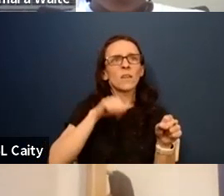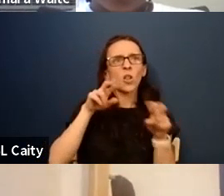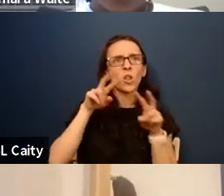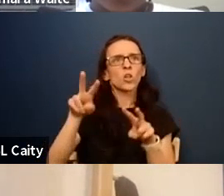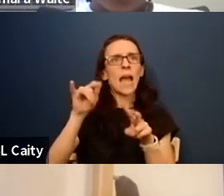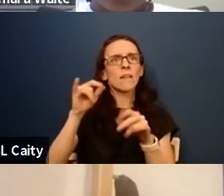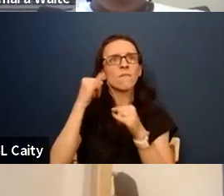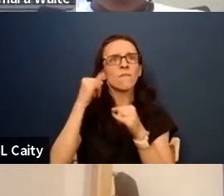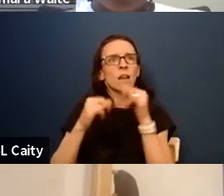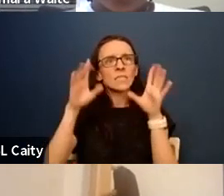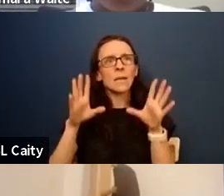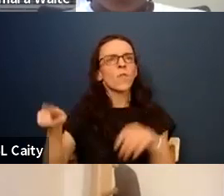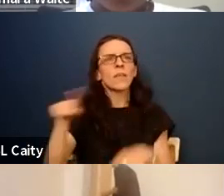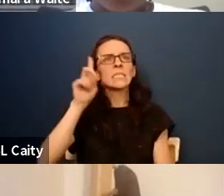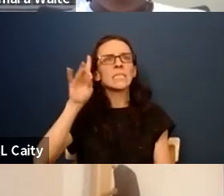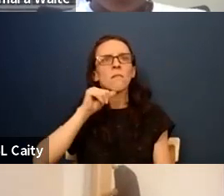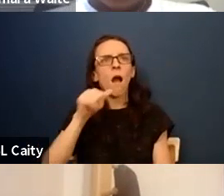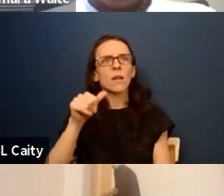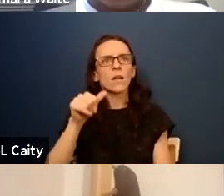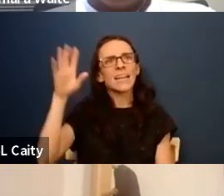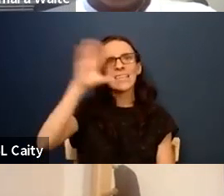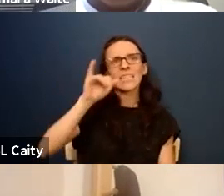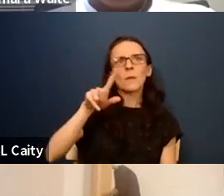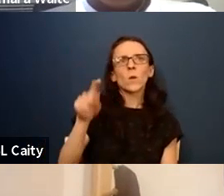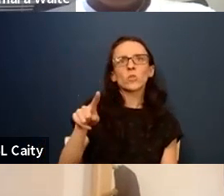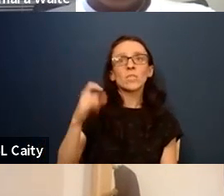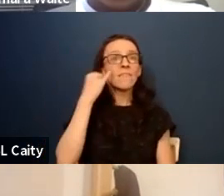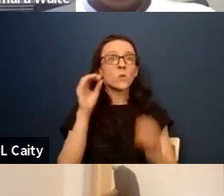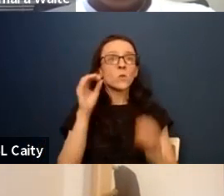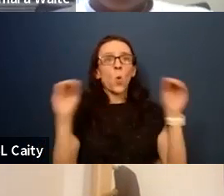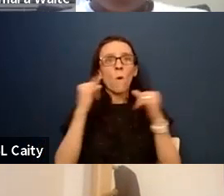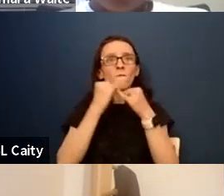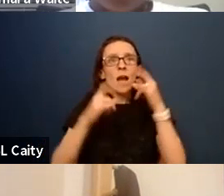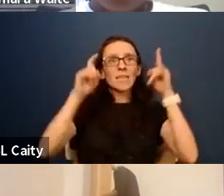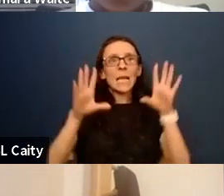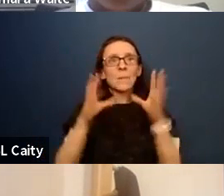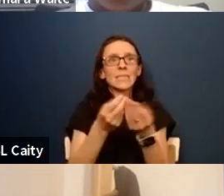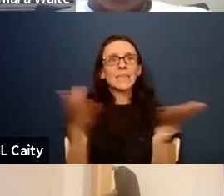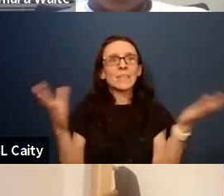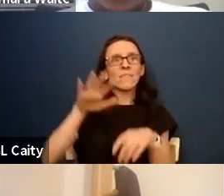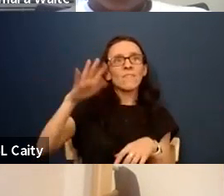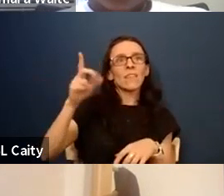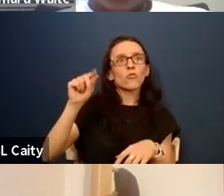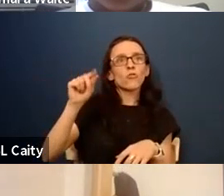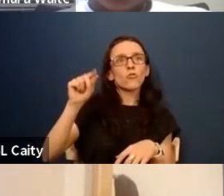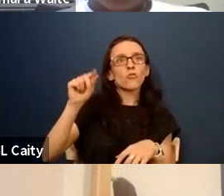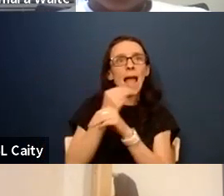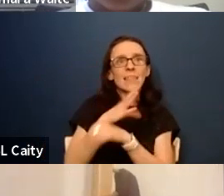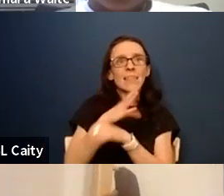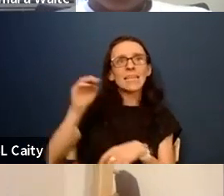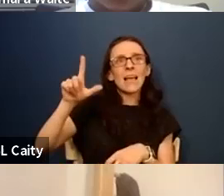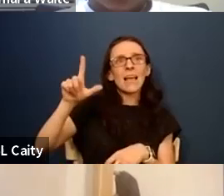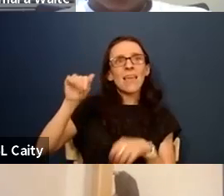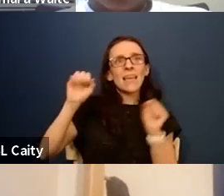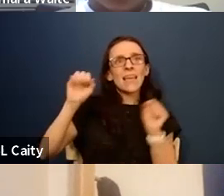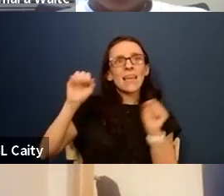they did not? That's when I guess I'm asking. If there isn't a final exam given in fifth grade for math and ELA that could be used